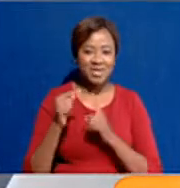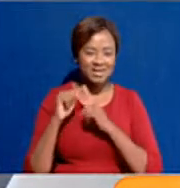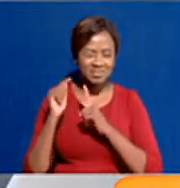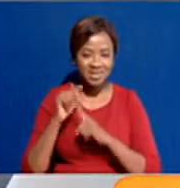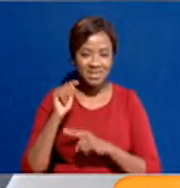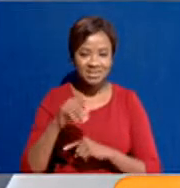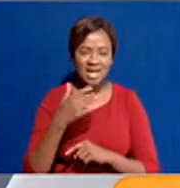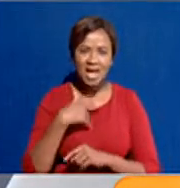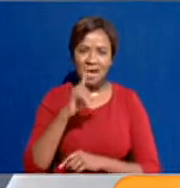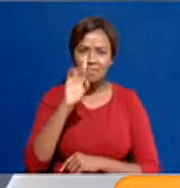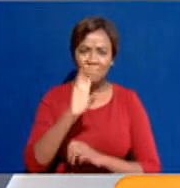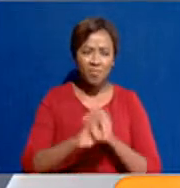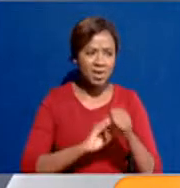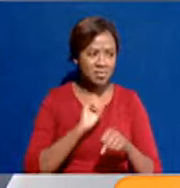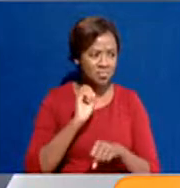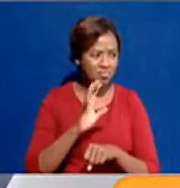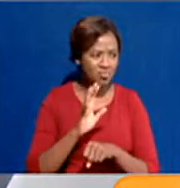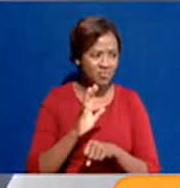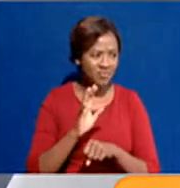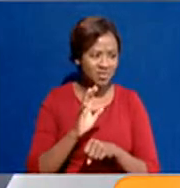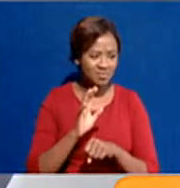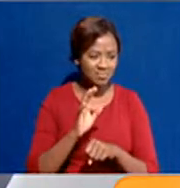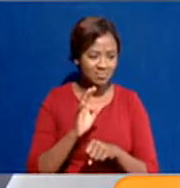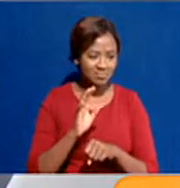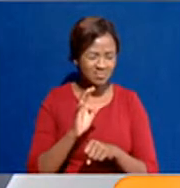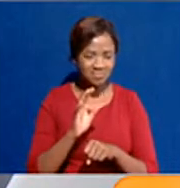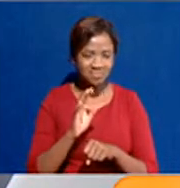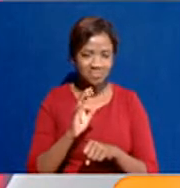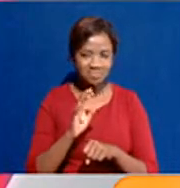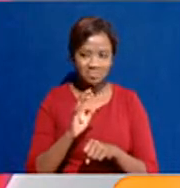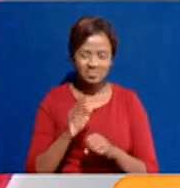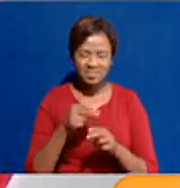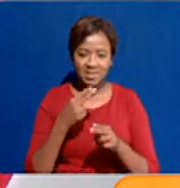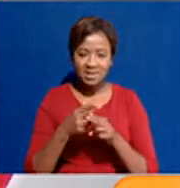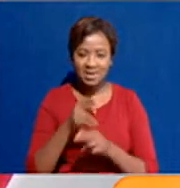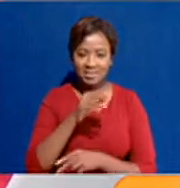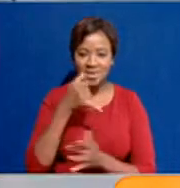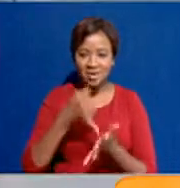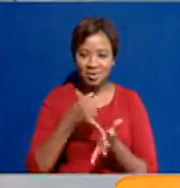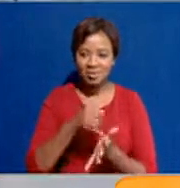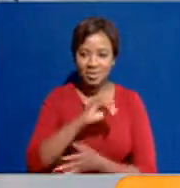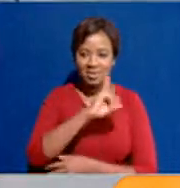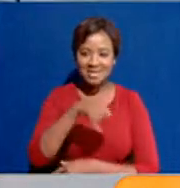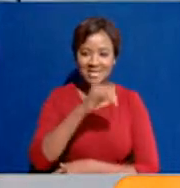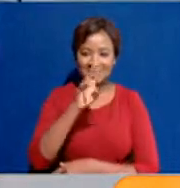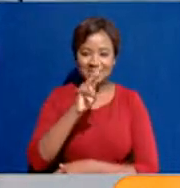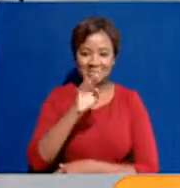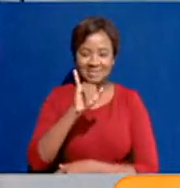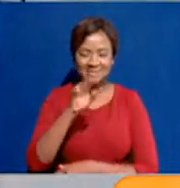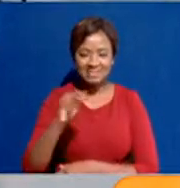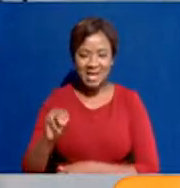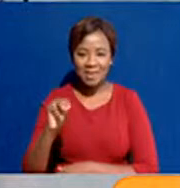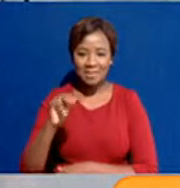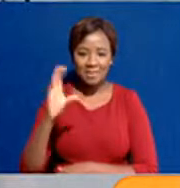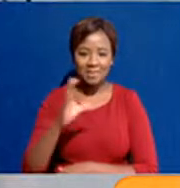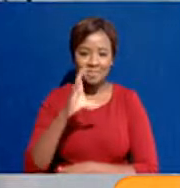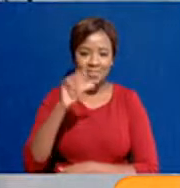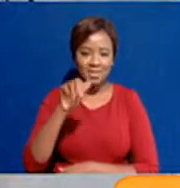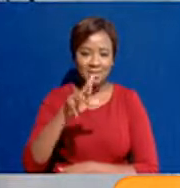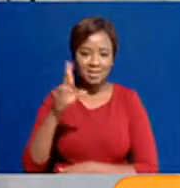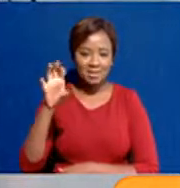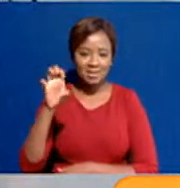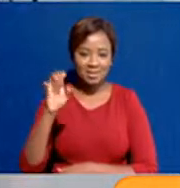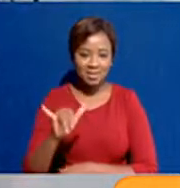movie. Which one? The one that starred Jim Carrey. And he repeats the same day over and over. I forget the title